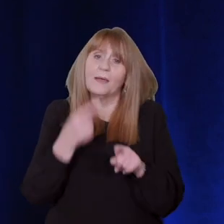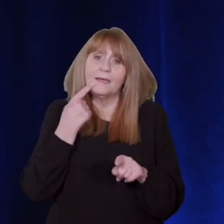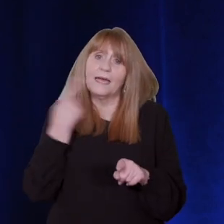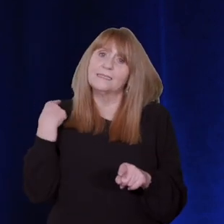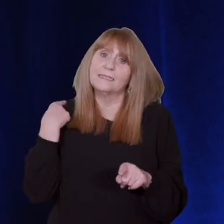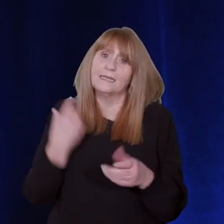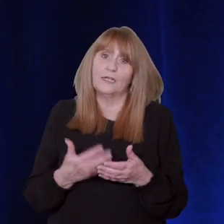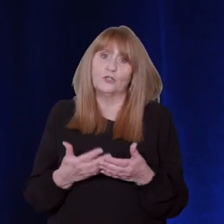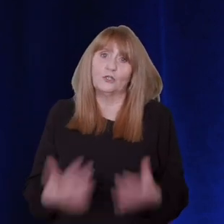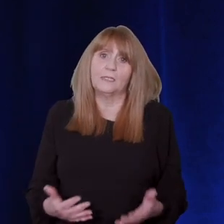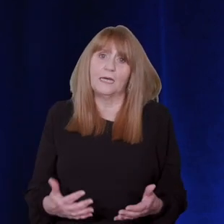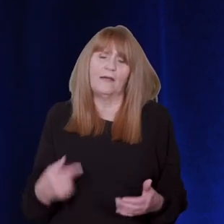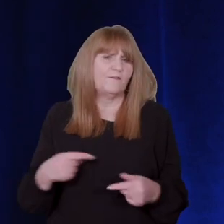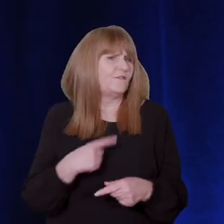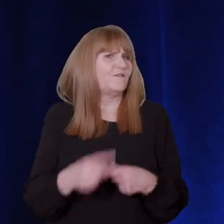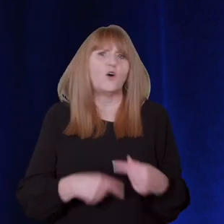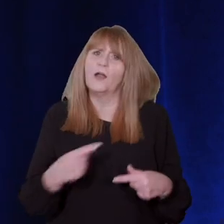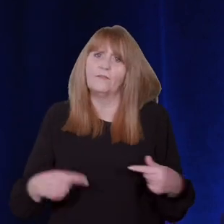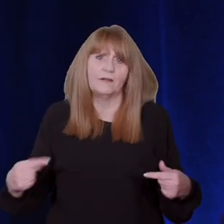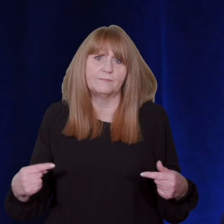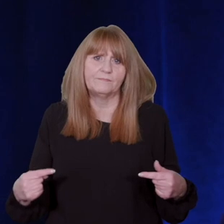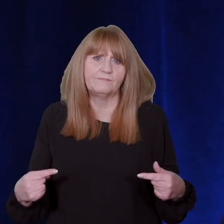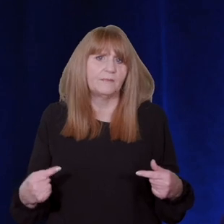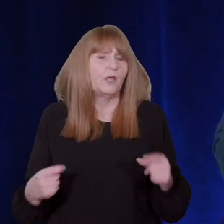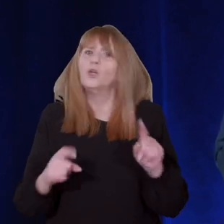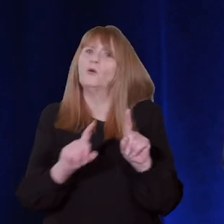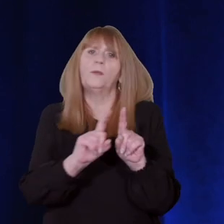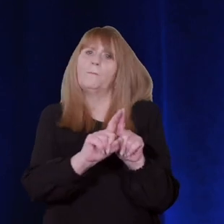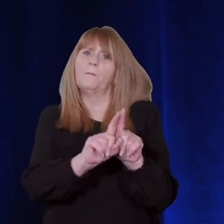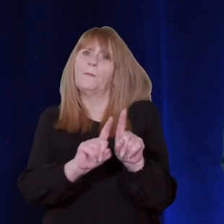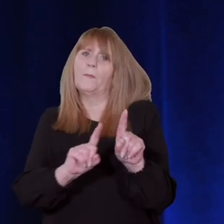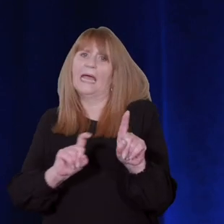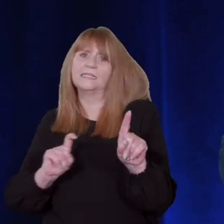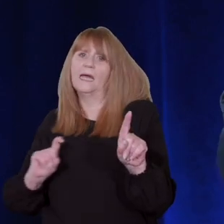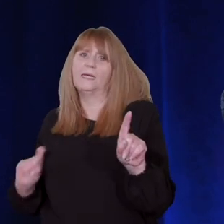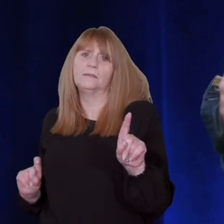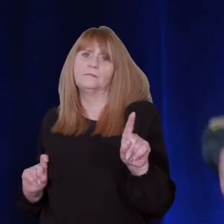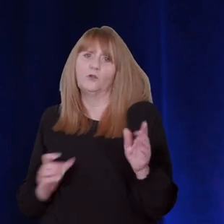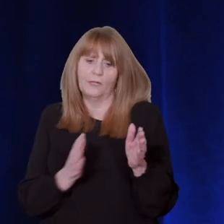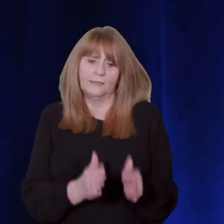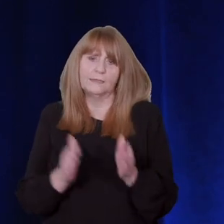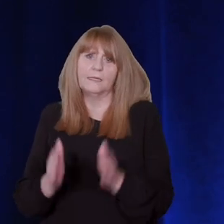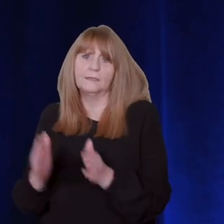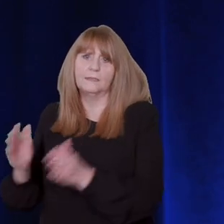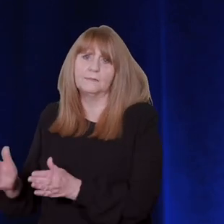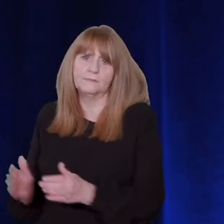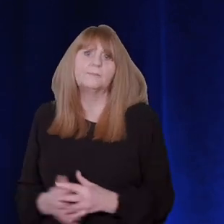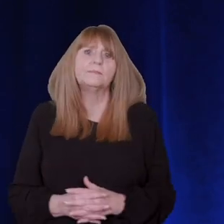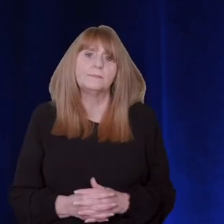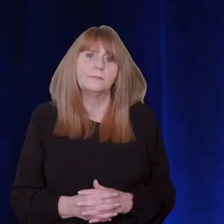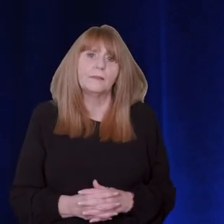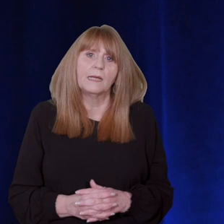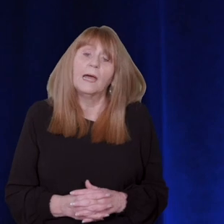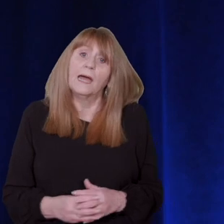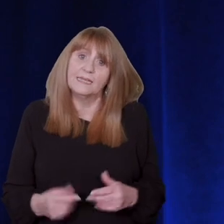the same. Don't backslide during this season. Realize also that he's sent the Holy Spirit to come right alongside of you. I